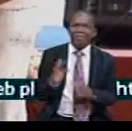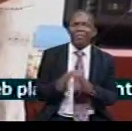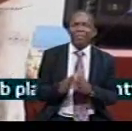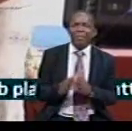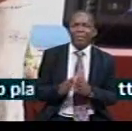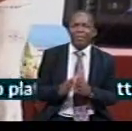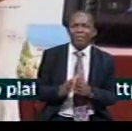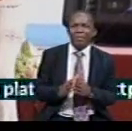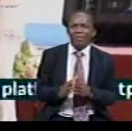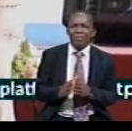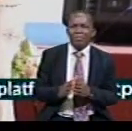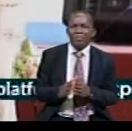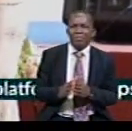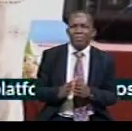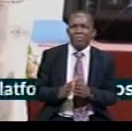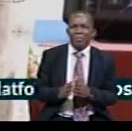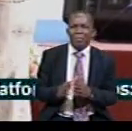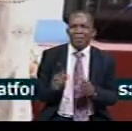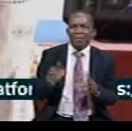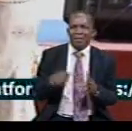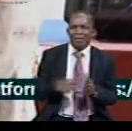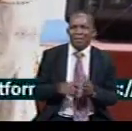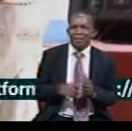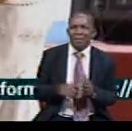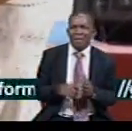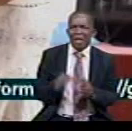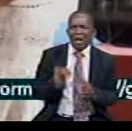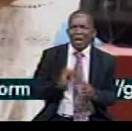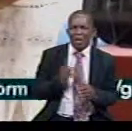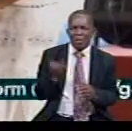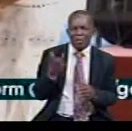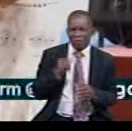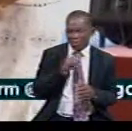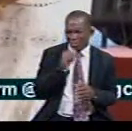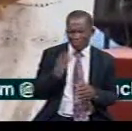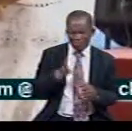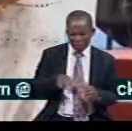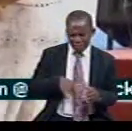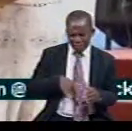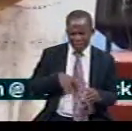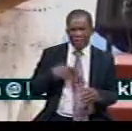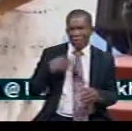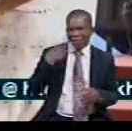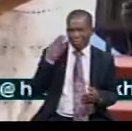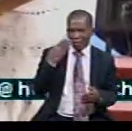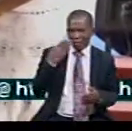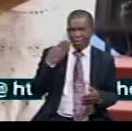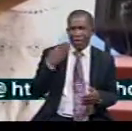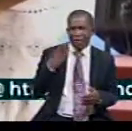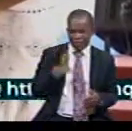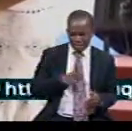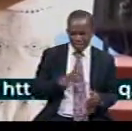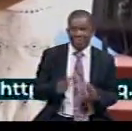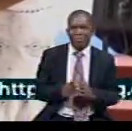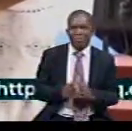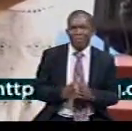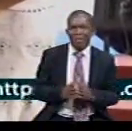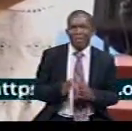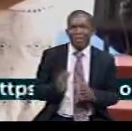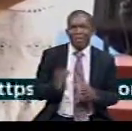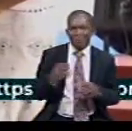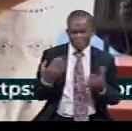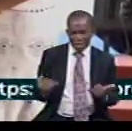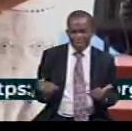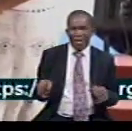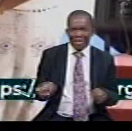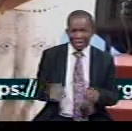people die. All of a sudden, I wasn't feeling fine. I felt weak, like I can't explain. But today, I'm standing here. The